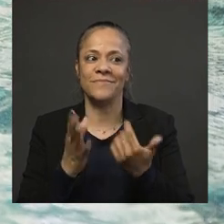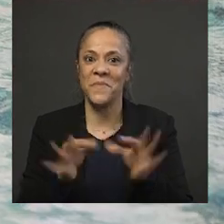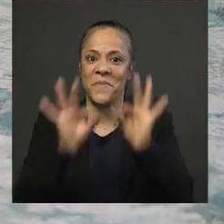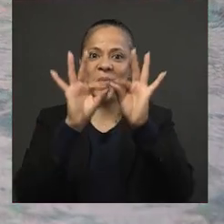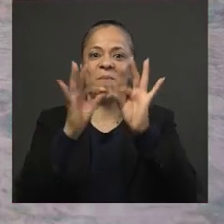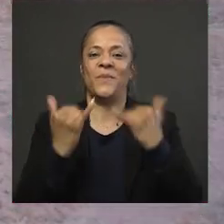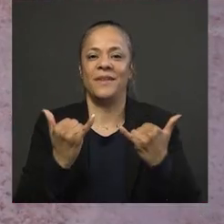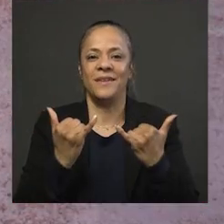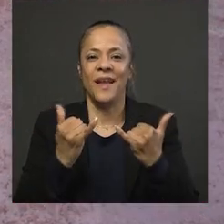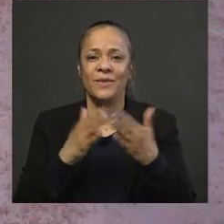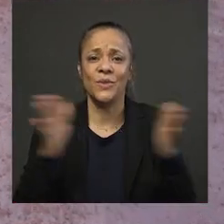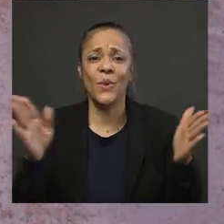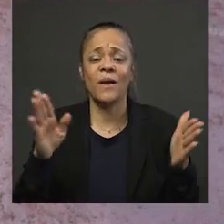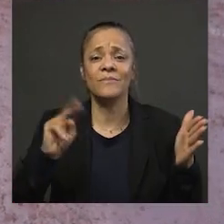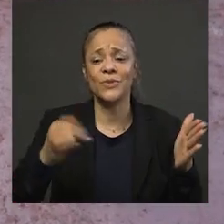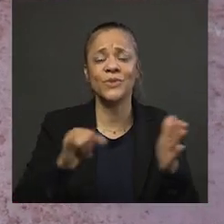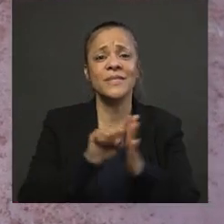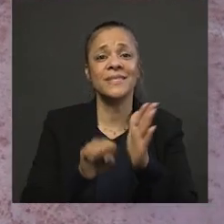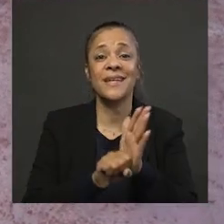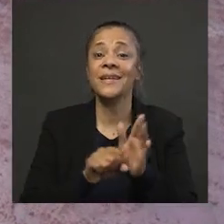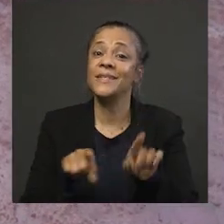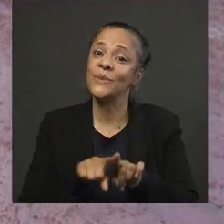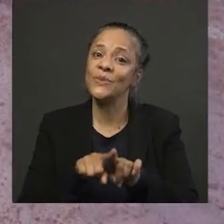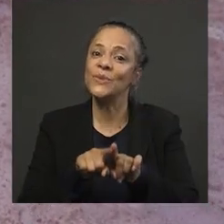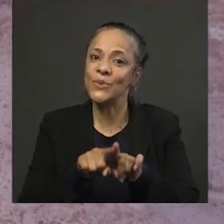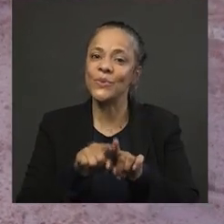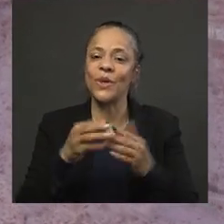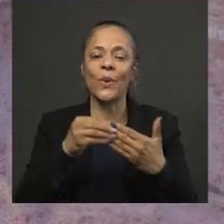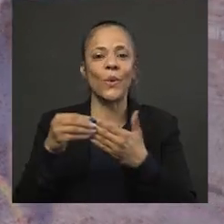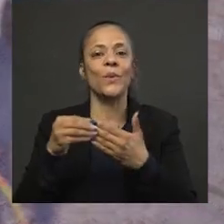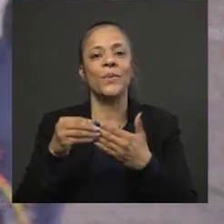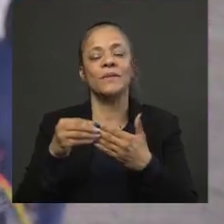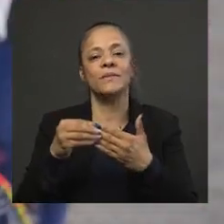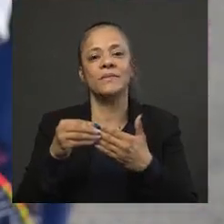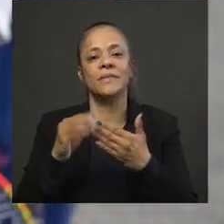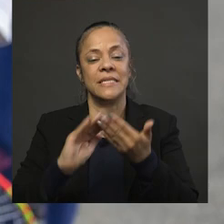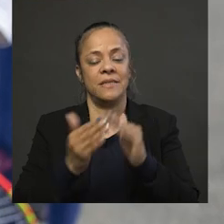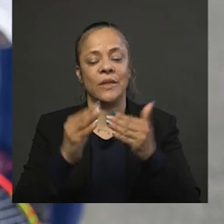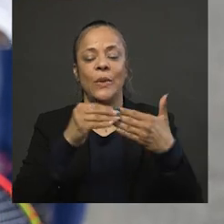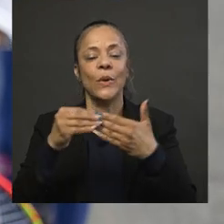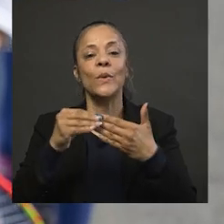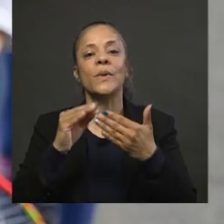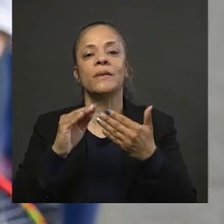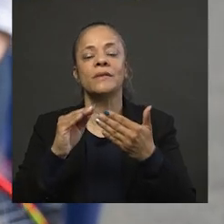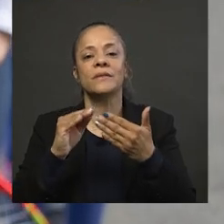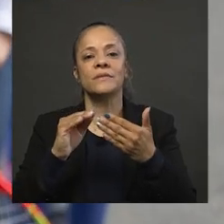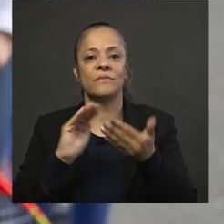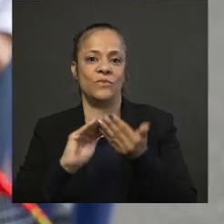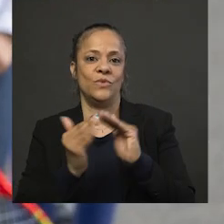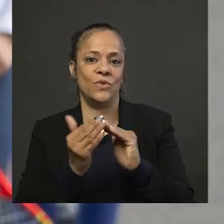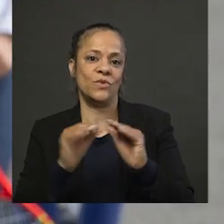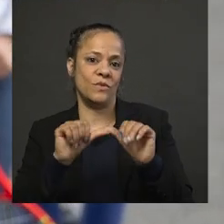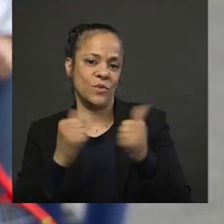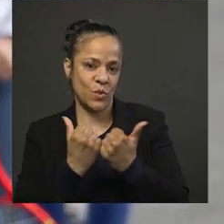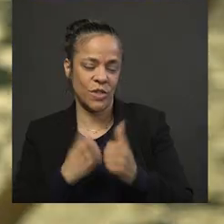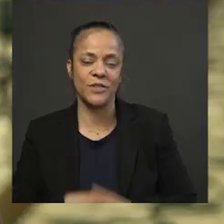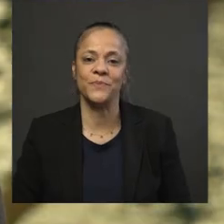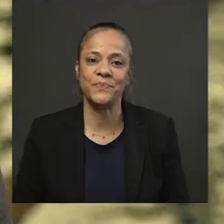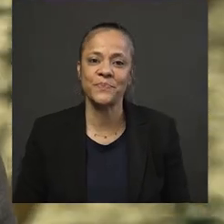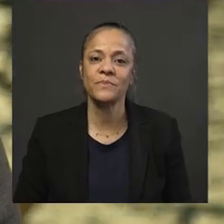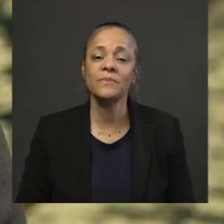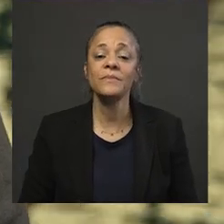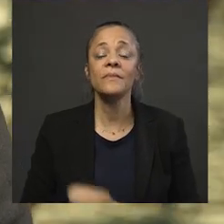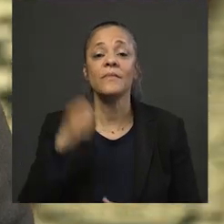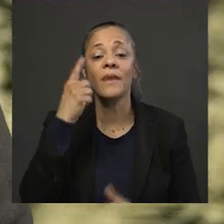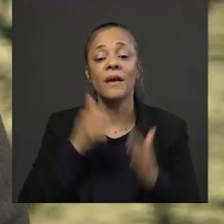Parks and Recreation Association and across the country, active in the Urban Leaders Group of the National Recreation and Parks Association. Under